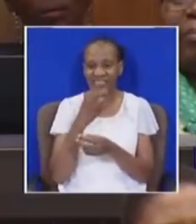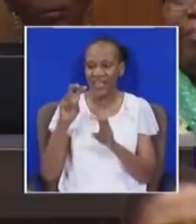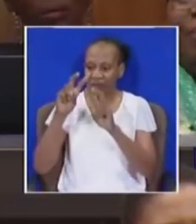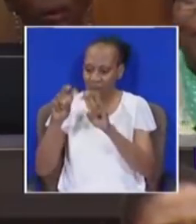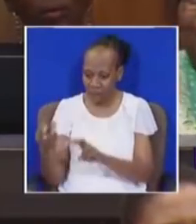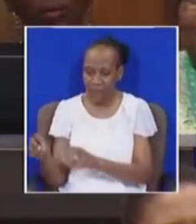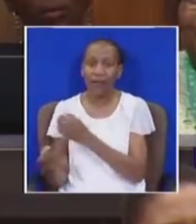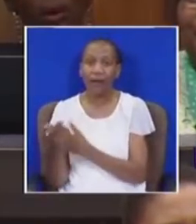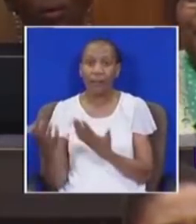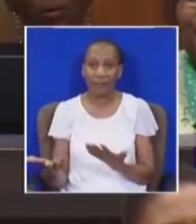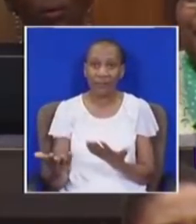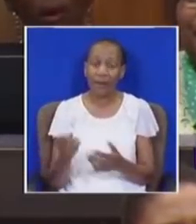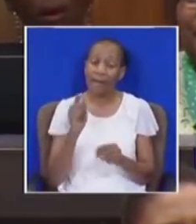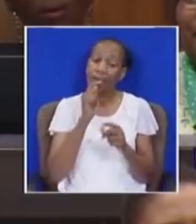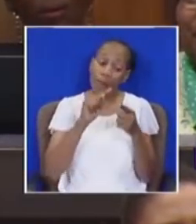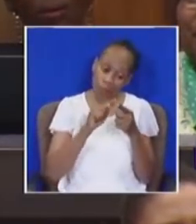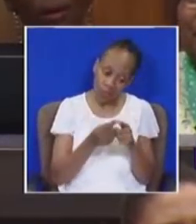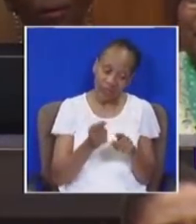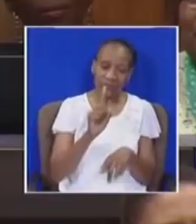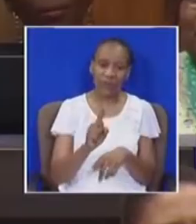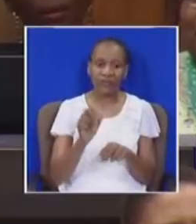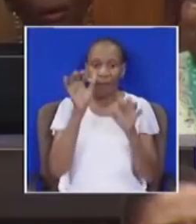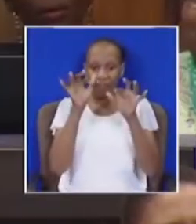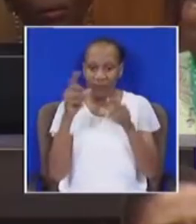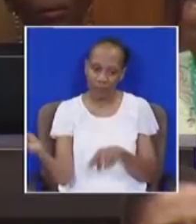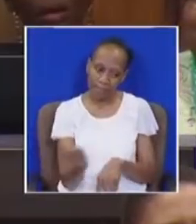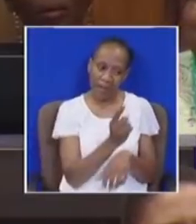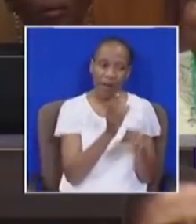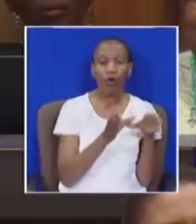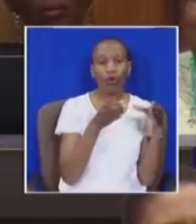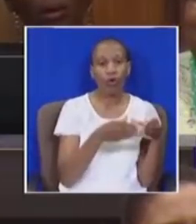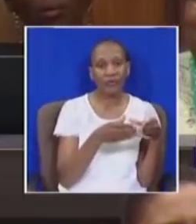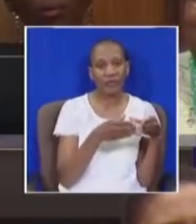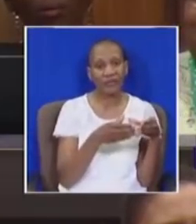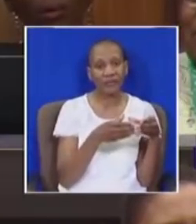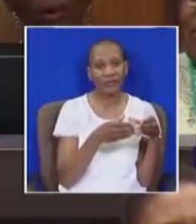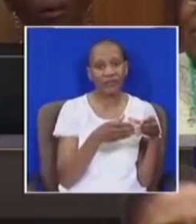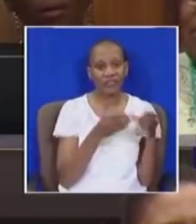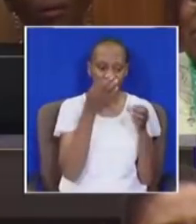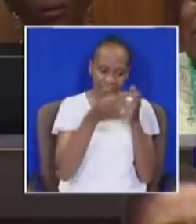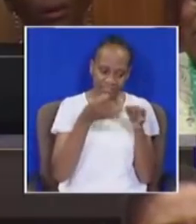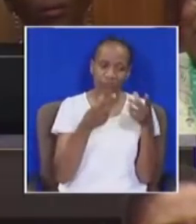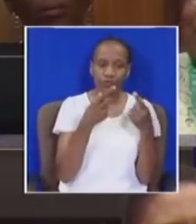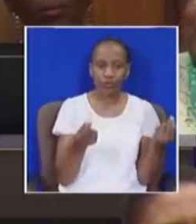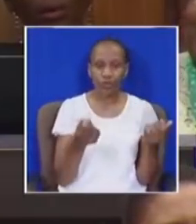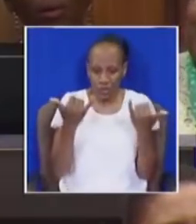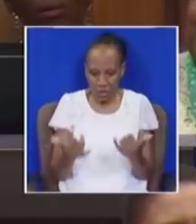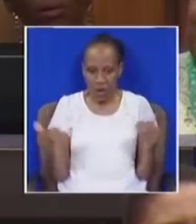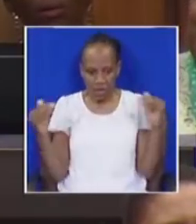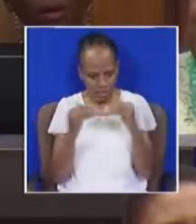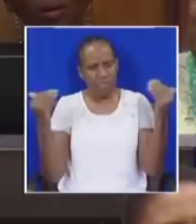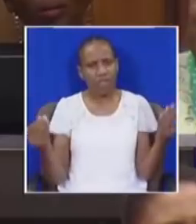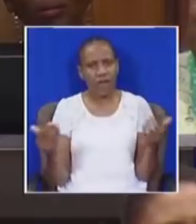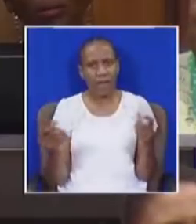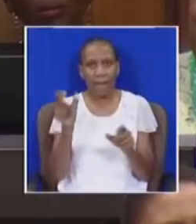the matter is that people were called in to come and account before Parliament. So it will only be fair and just that